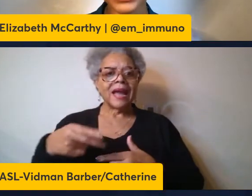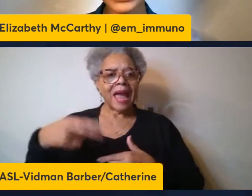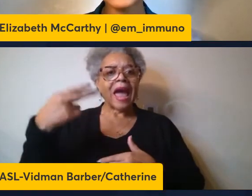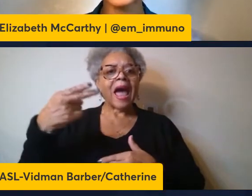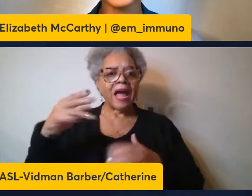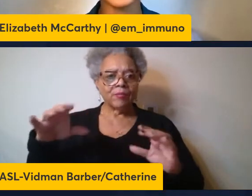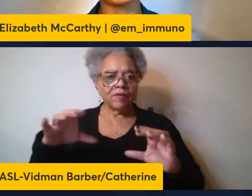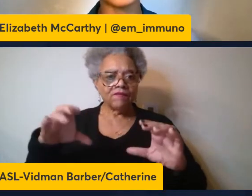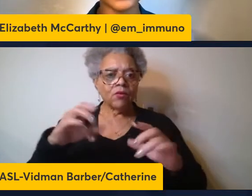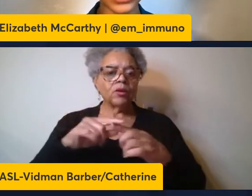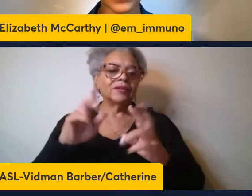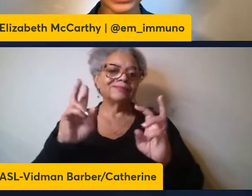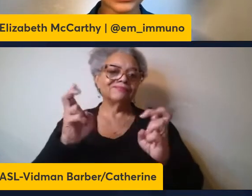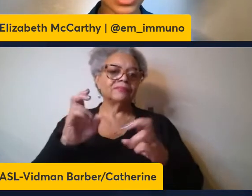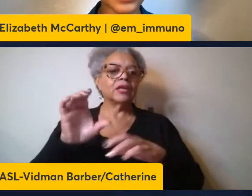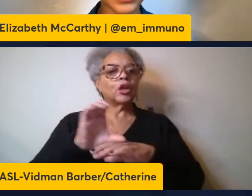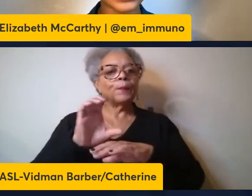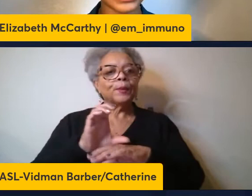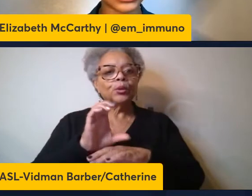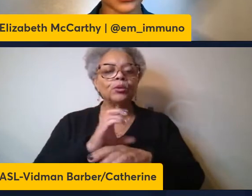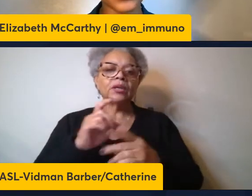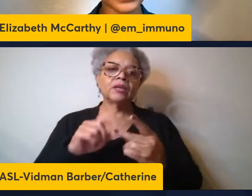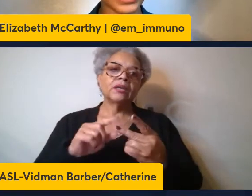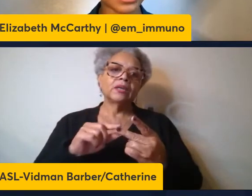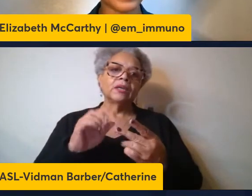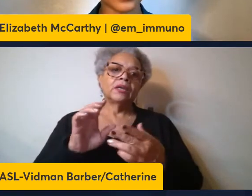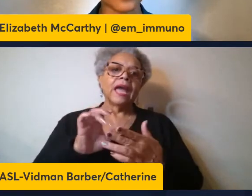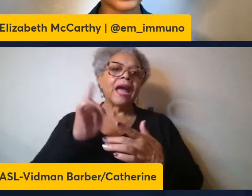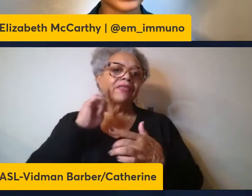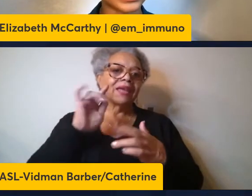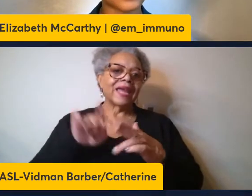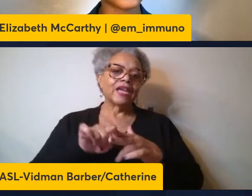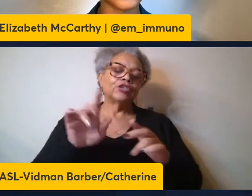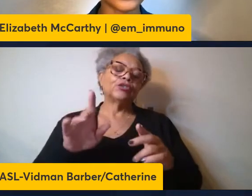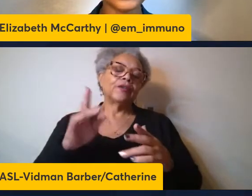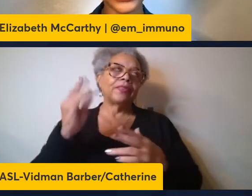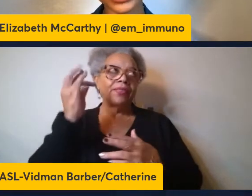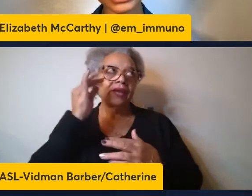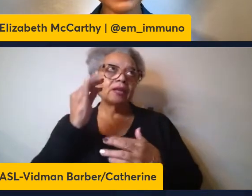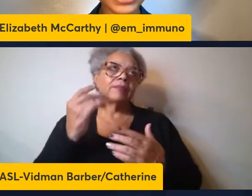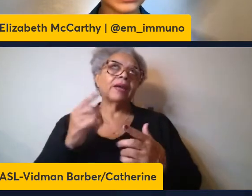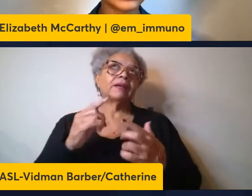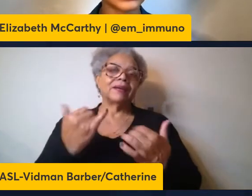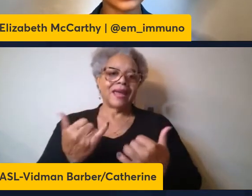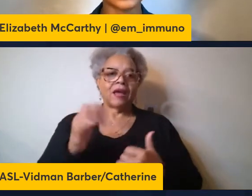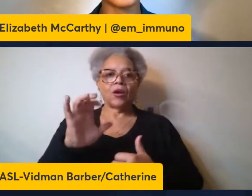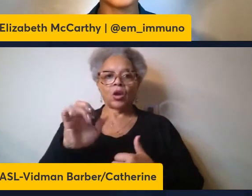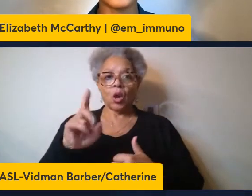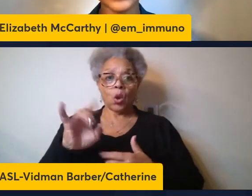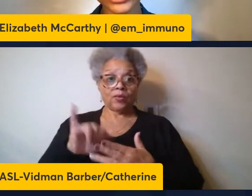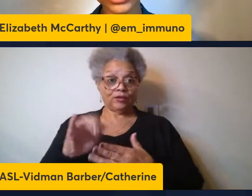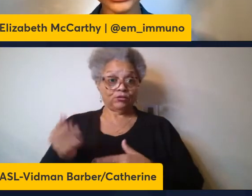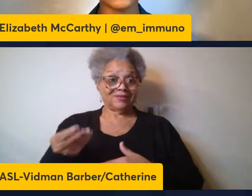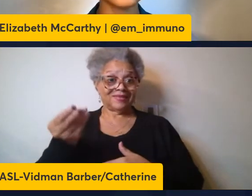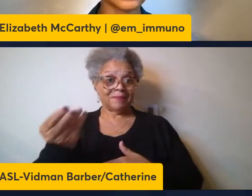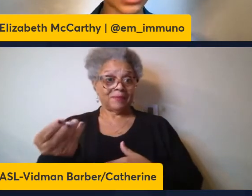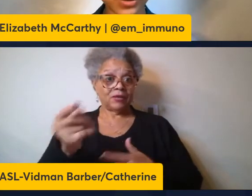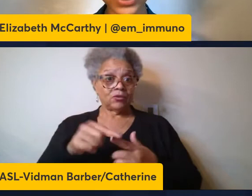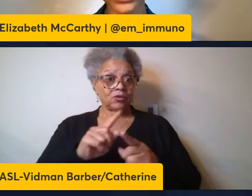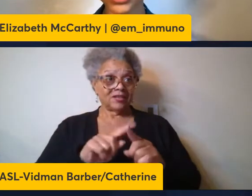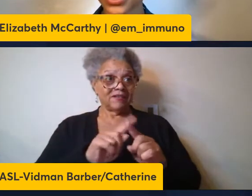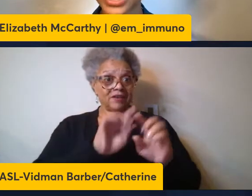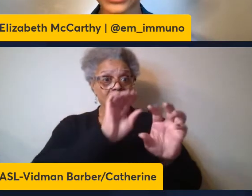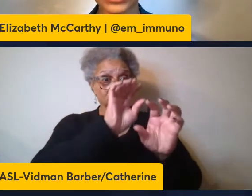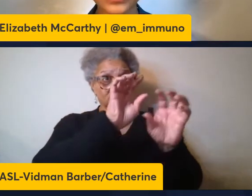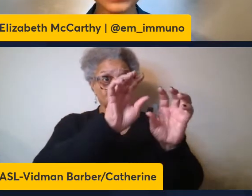of computing. And then I think going along with that is that as you're thinking about now the code that you're submitting to these clusters and also the